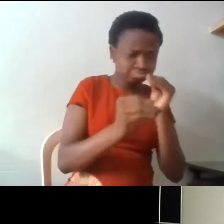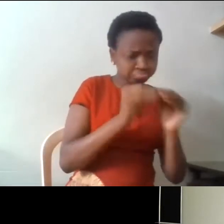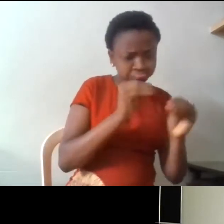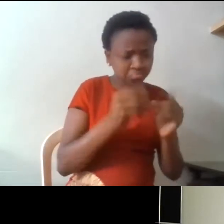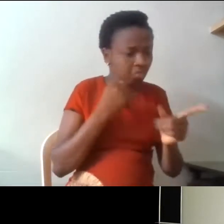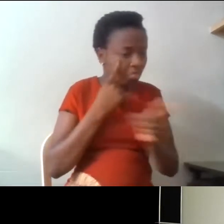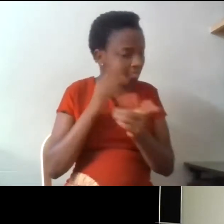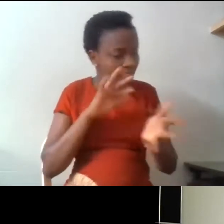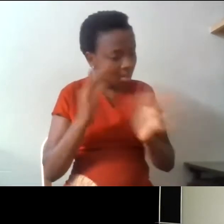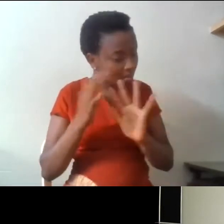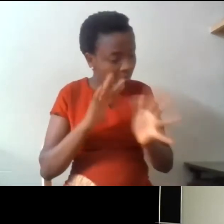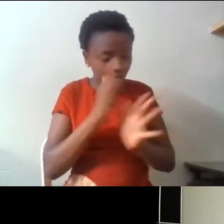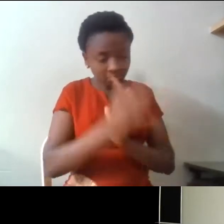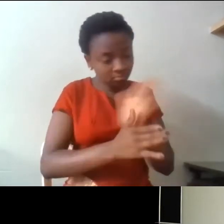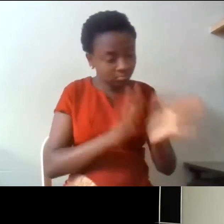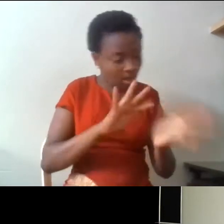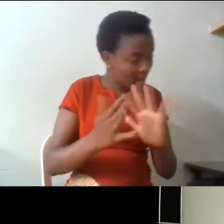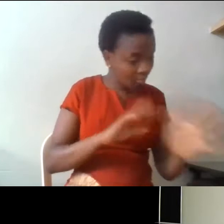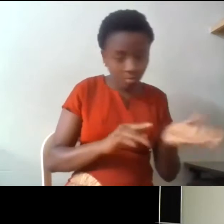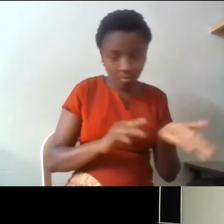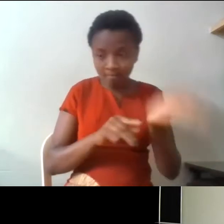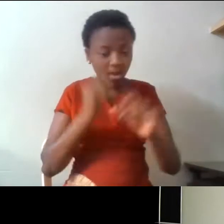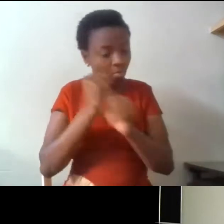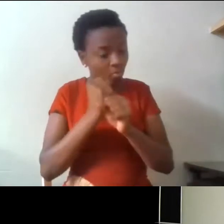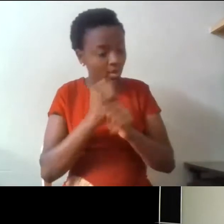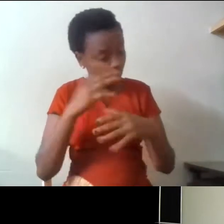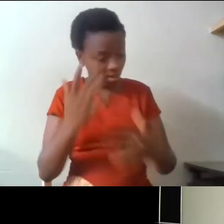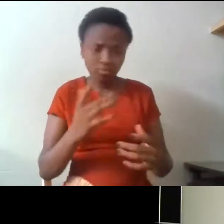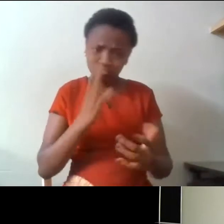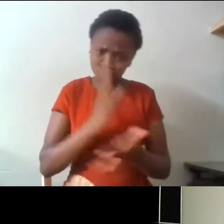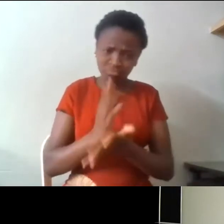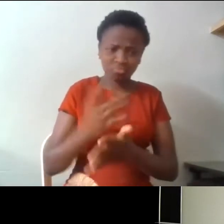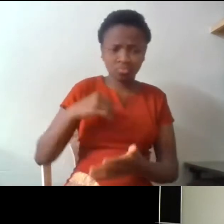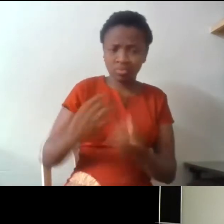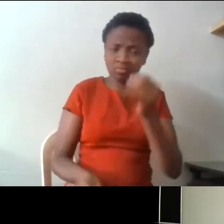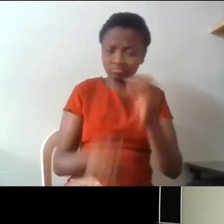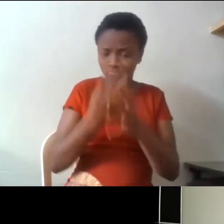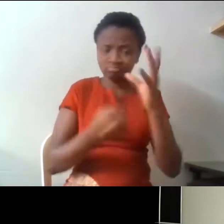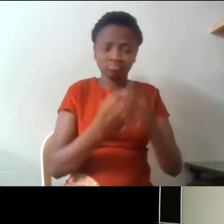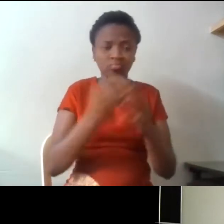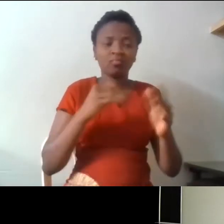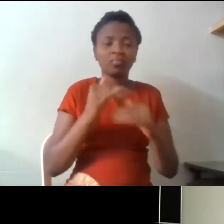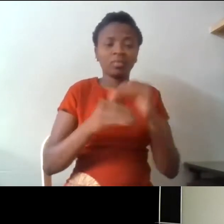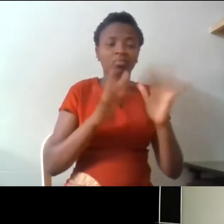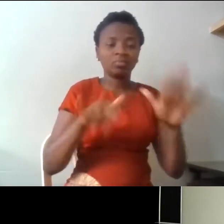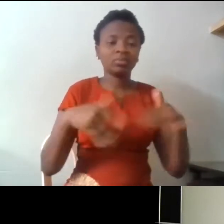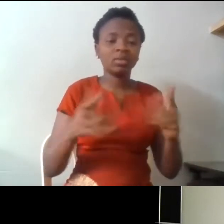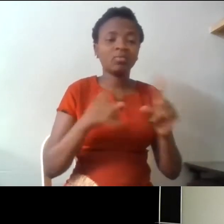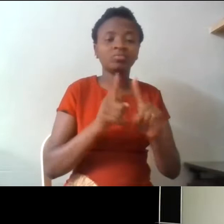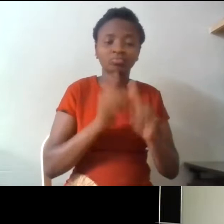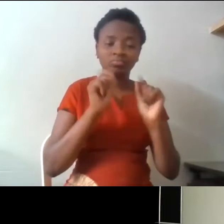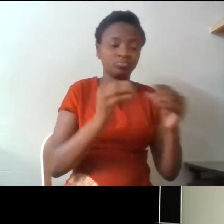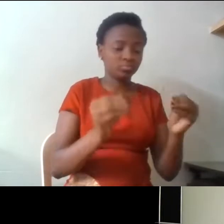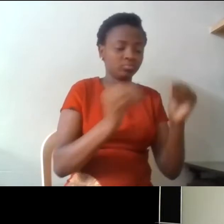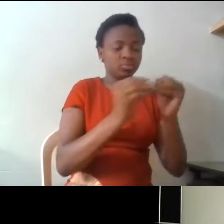promoted several ways of blind and partially sighted people being able to meet and